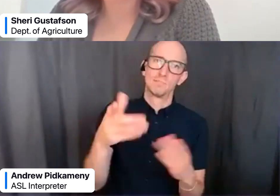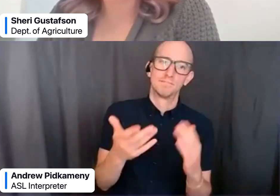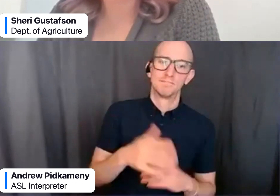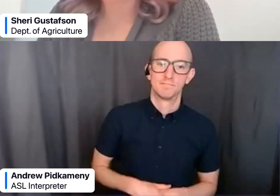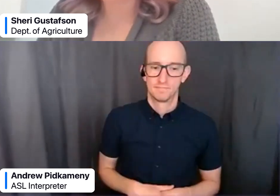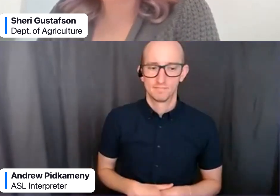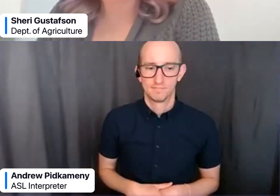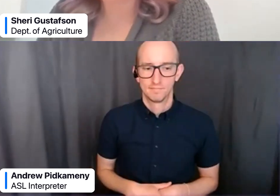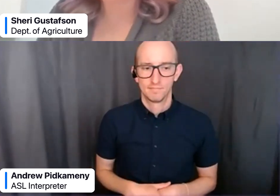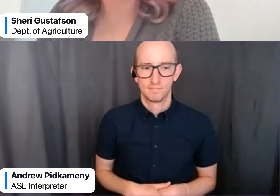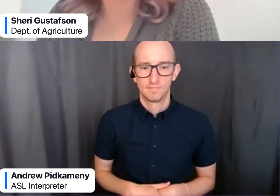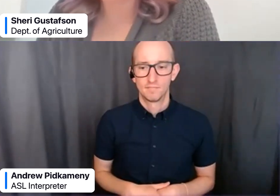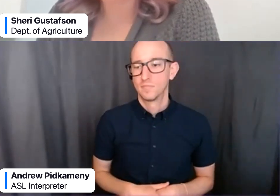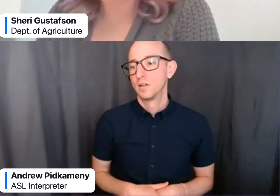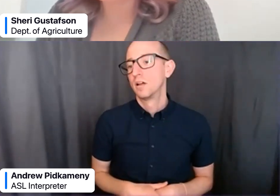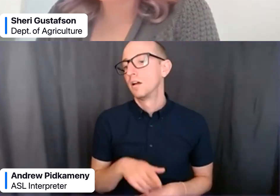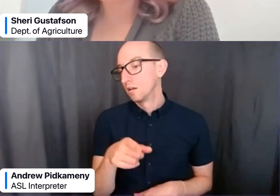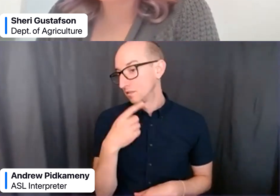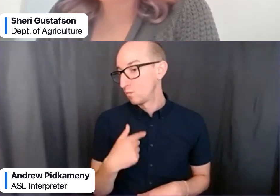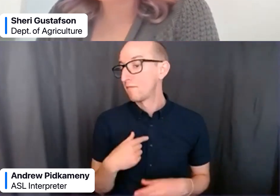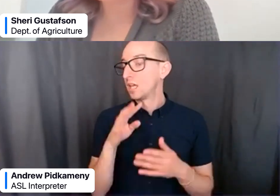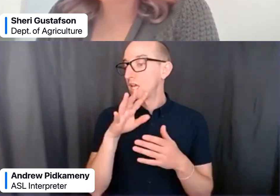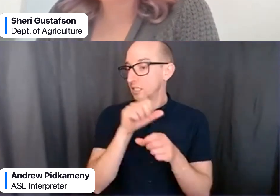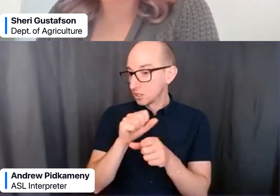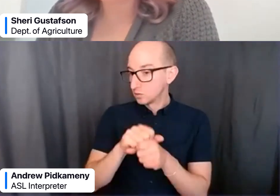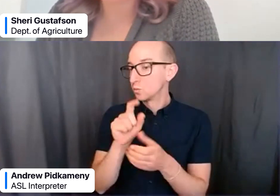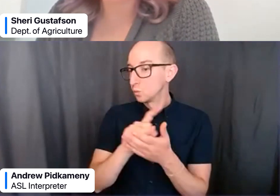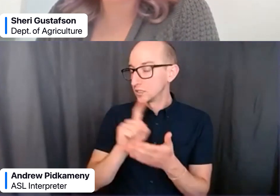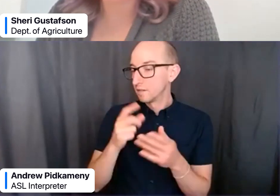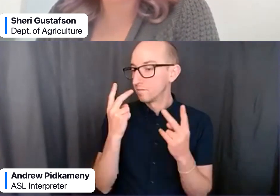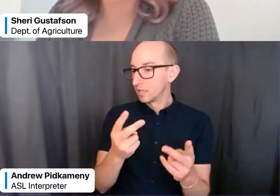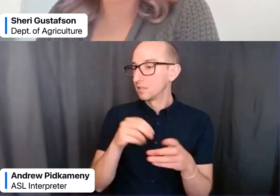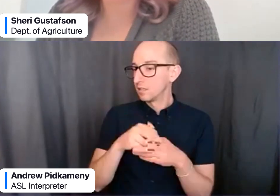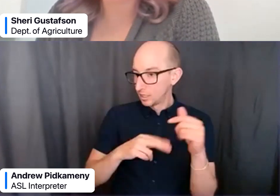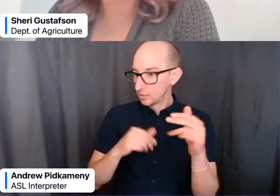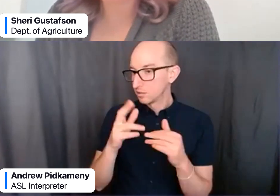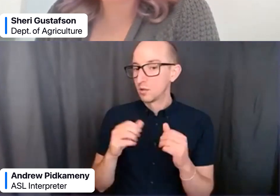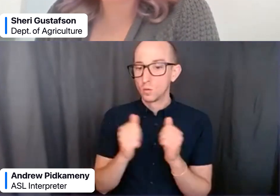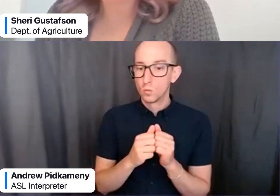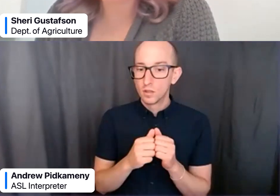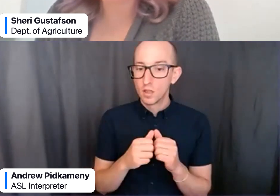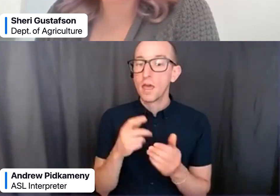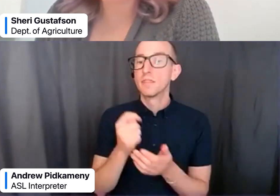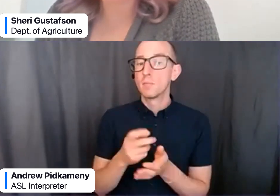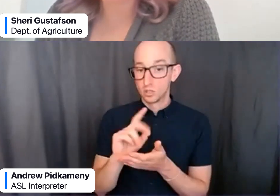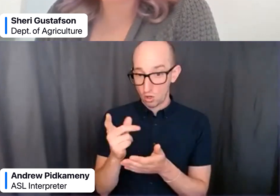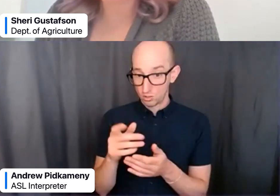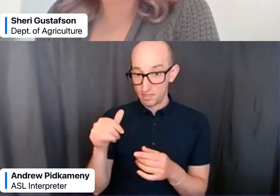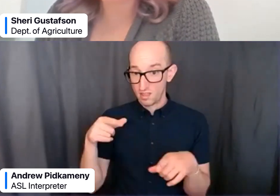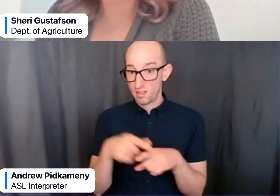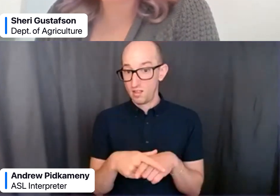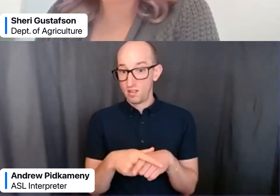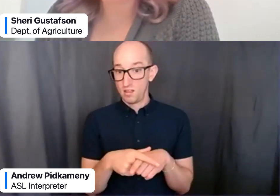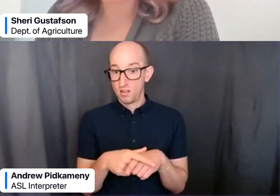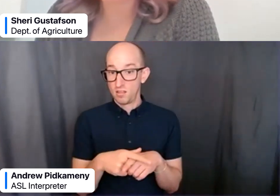We have a scheduled weekly visit by a therapy dog in the building. Does this conflict with our policy in practice to not allow animals other than service animals?